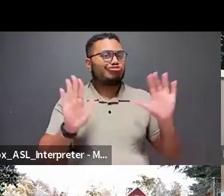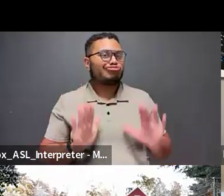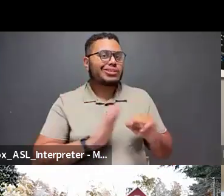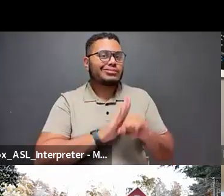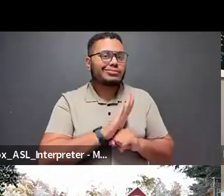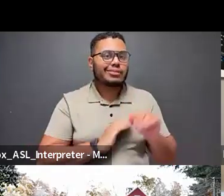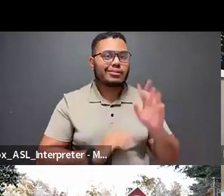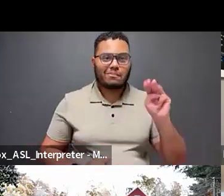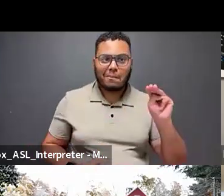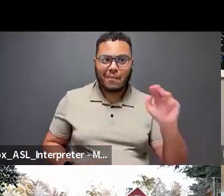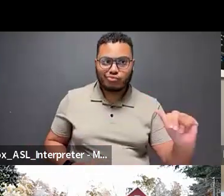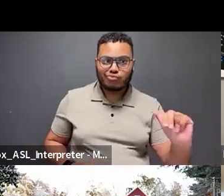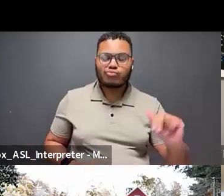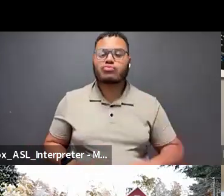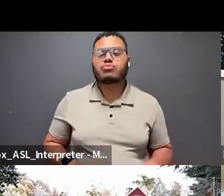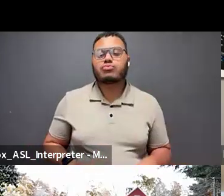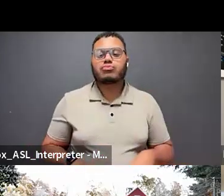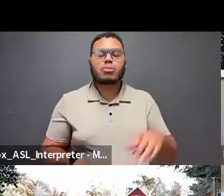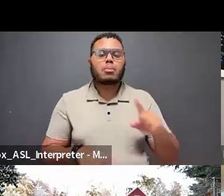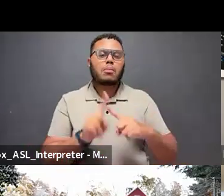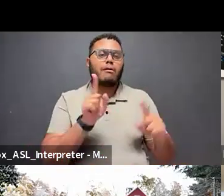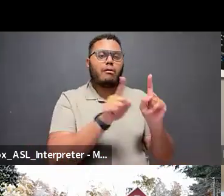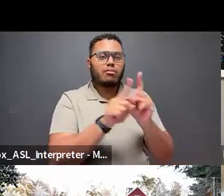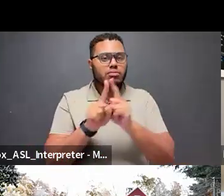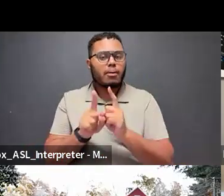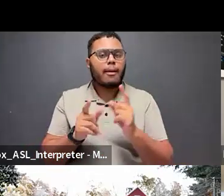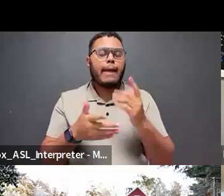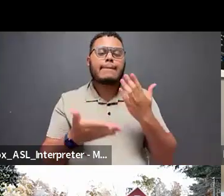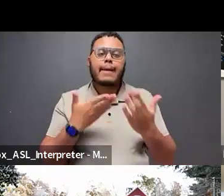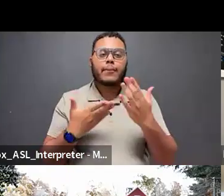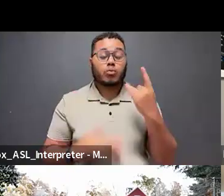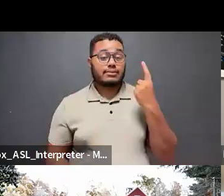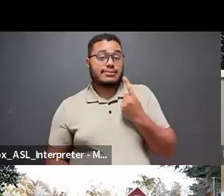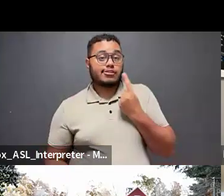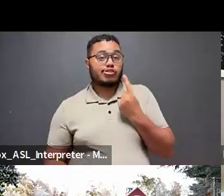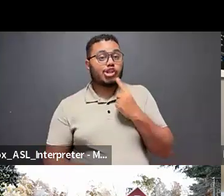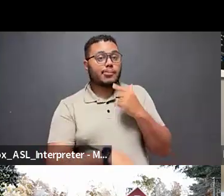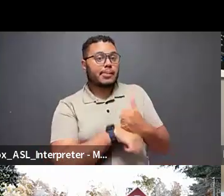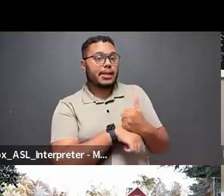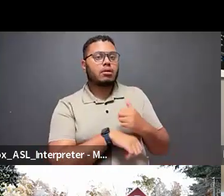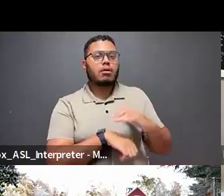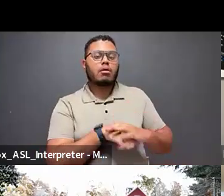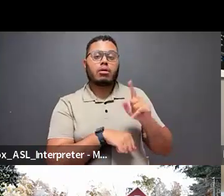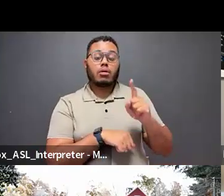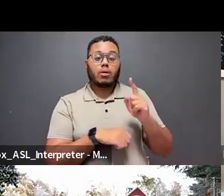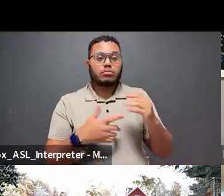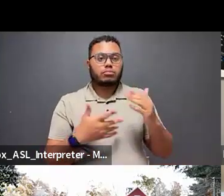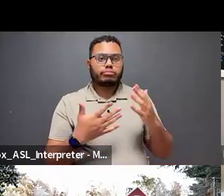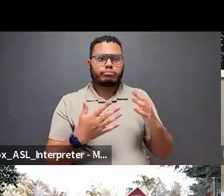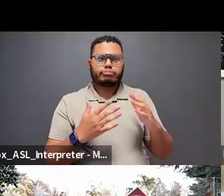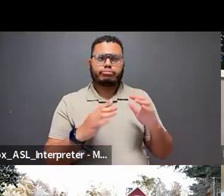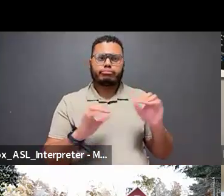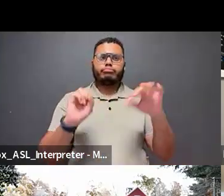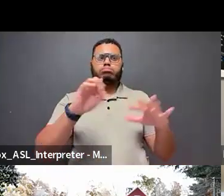Massachusetts, but also maybe to consider, based on this overwhelming response